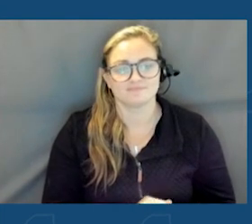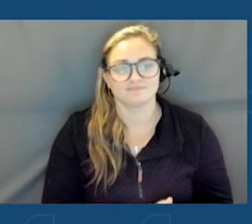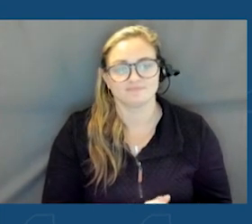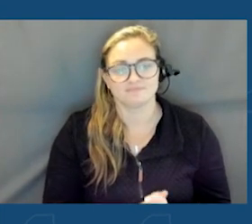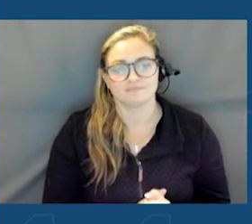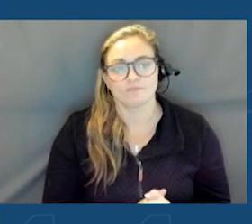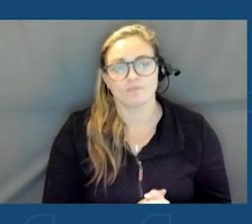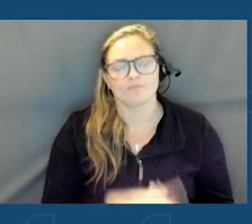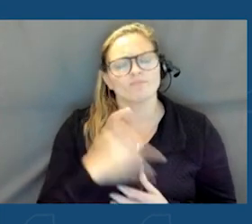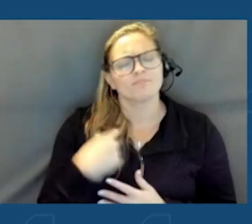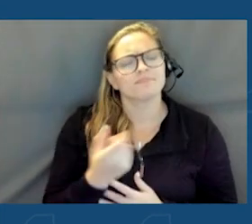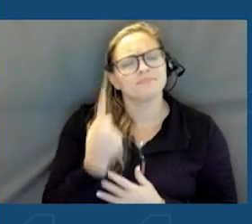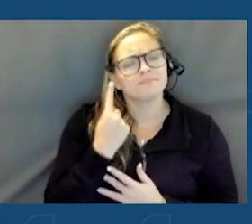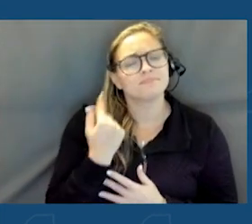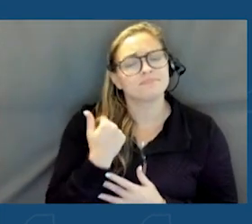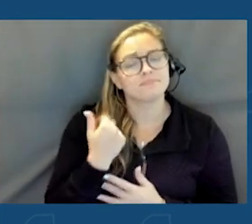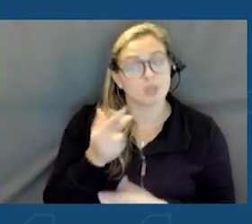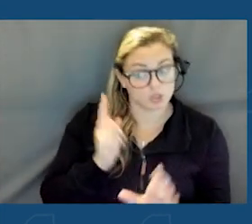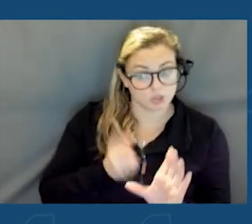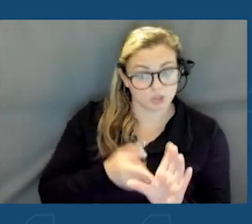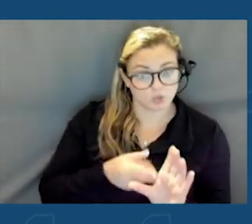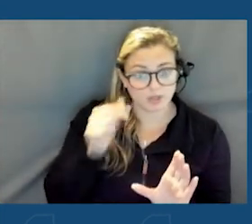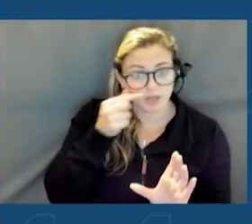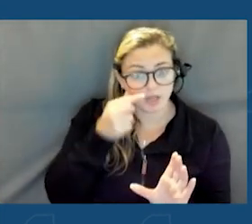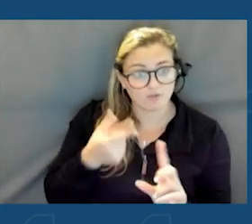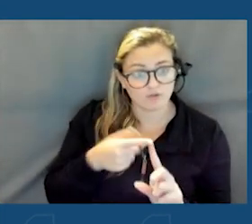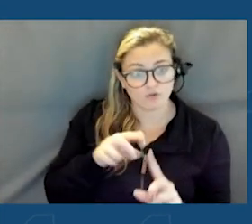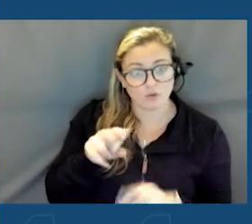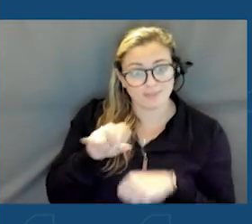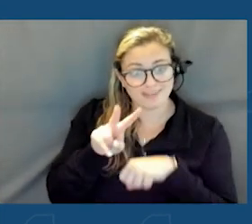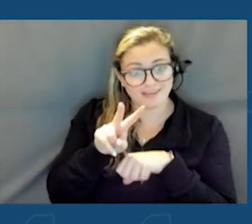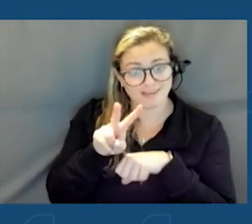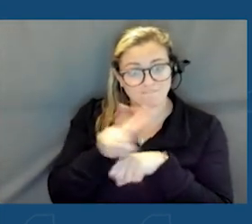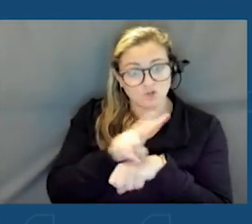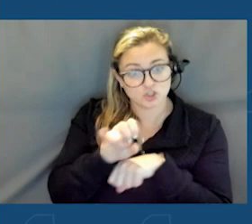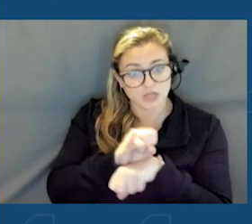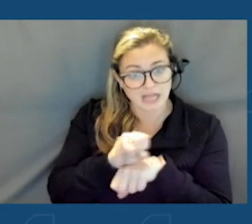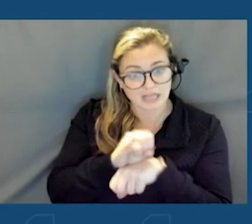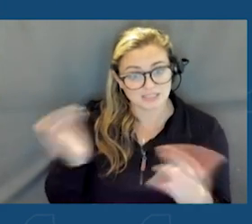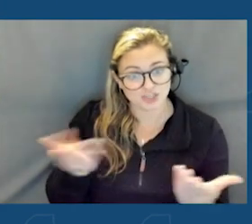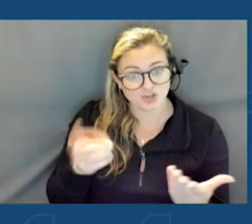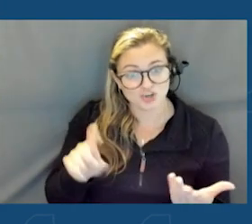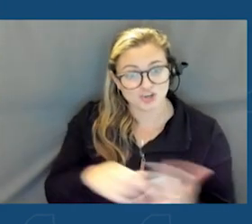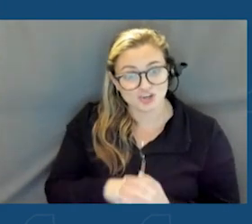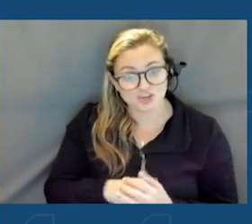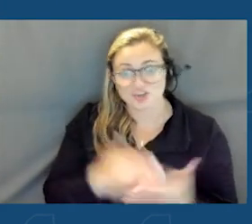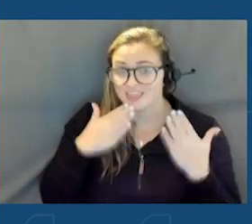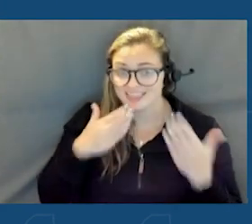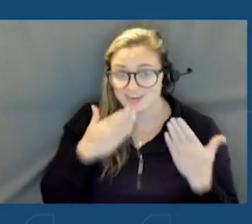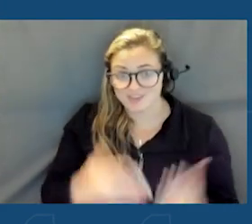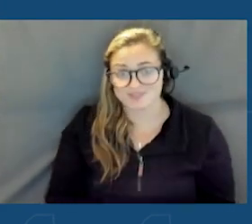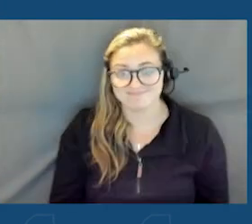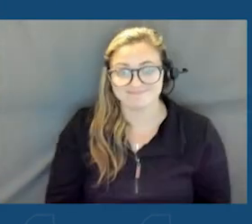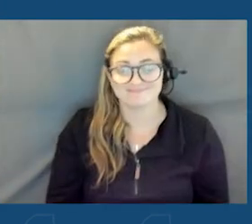I understand we're also joined by the governor from the Virgin Islands. Albert Bryan is here too. Governor, thank you for being here.